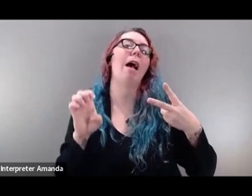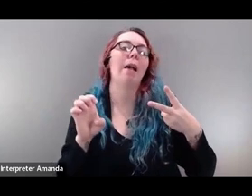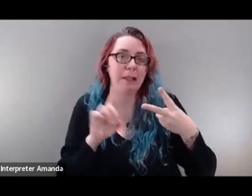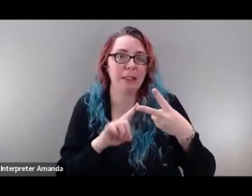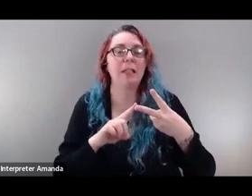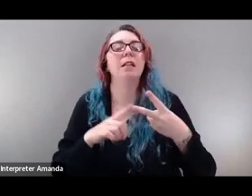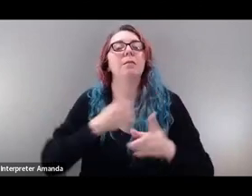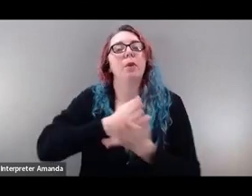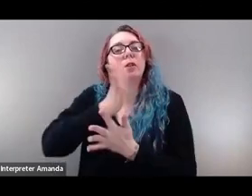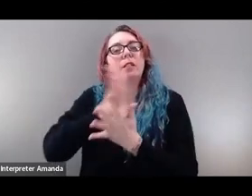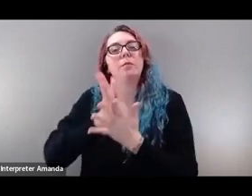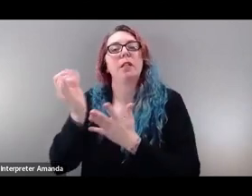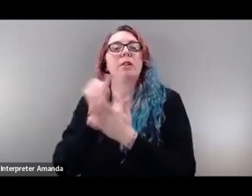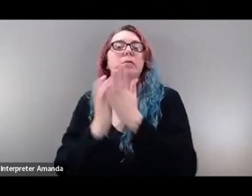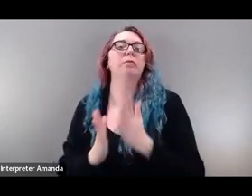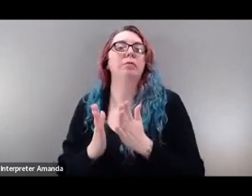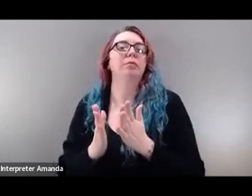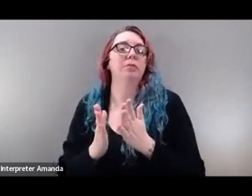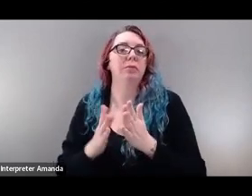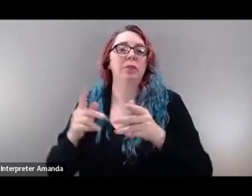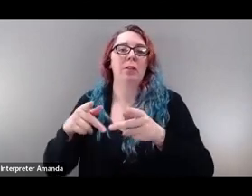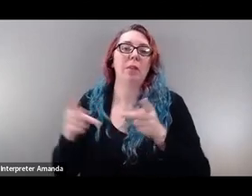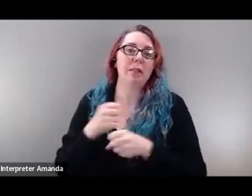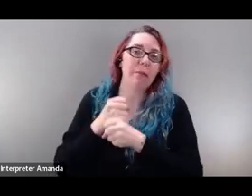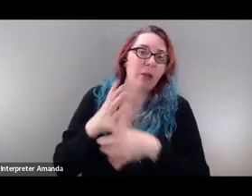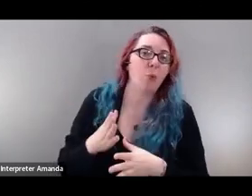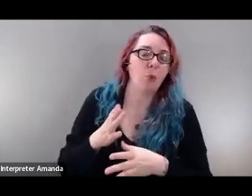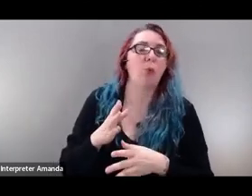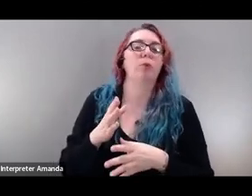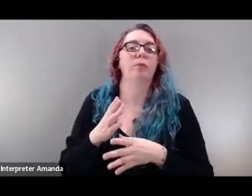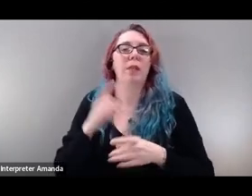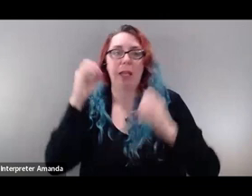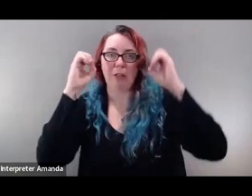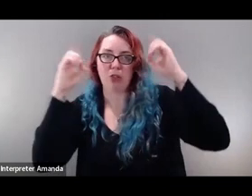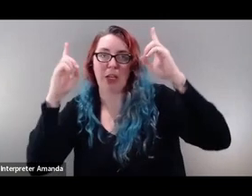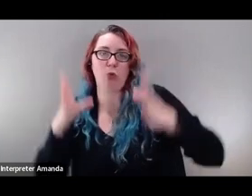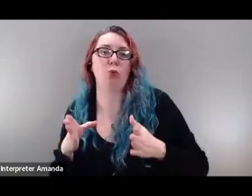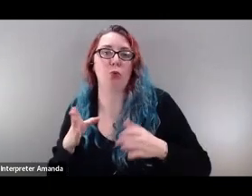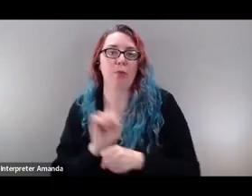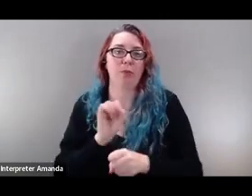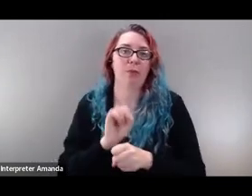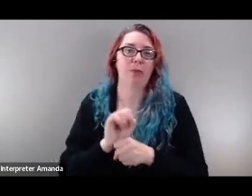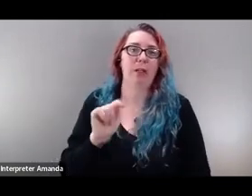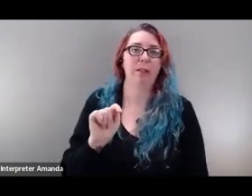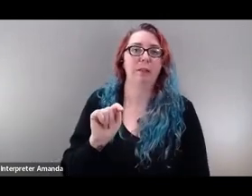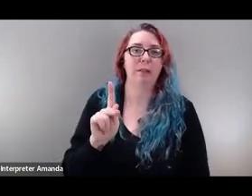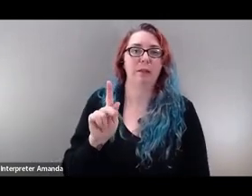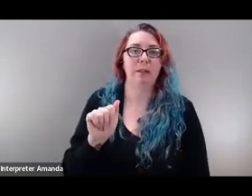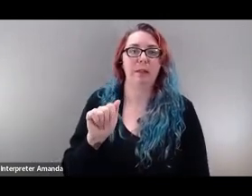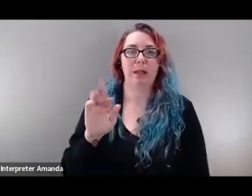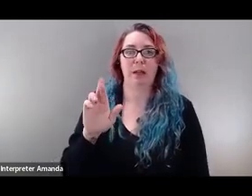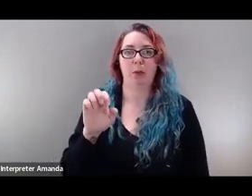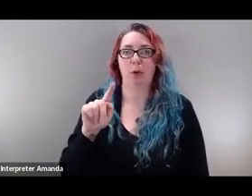artist, placemaker, and educator working in Toronto. Their practice centers generosity and ethical